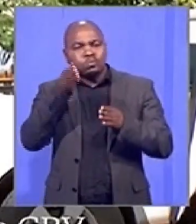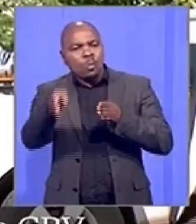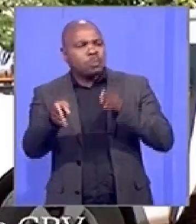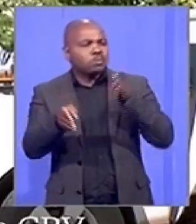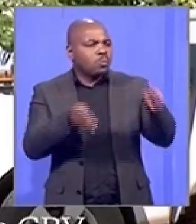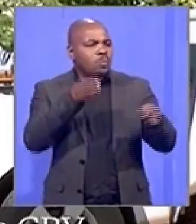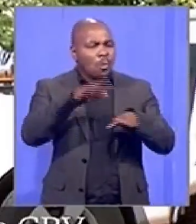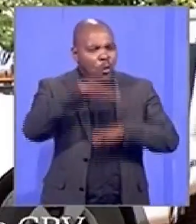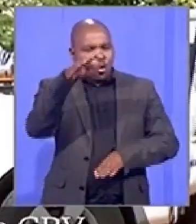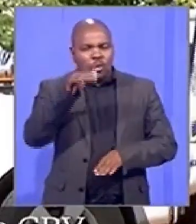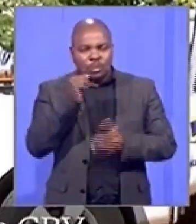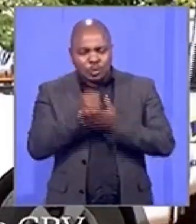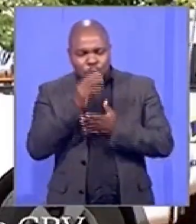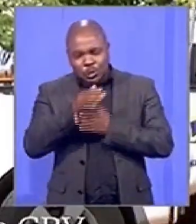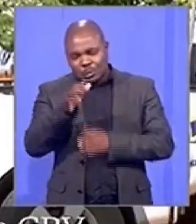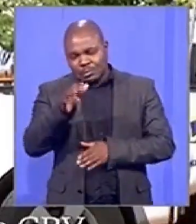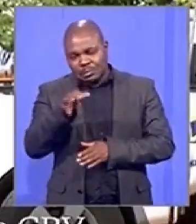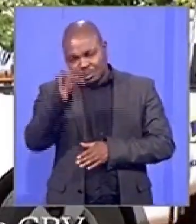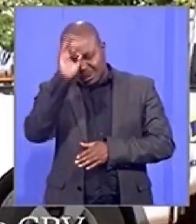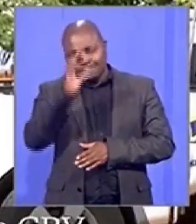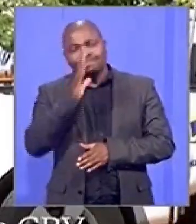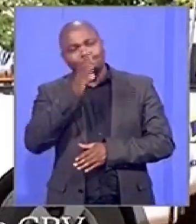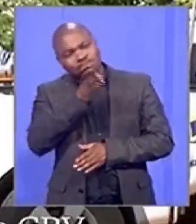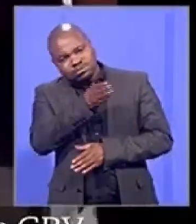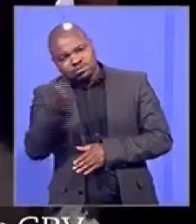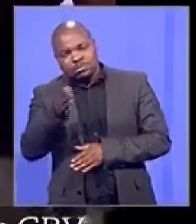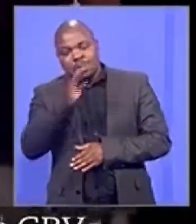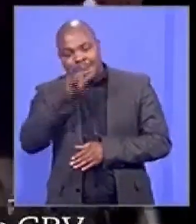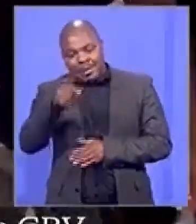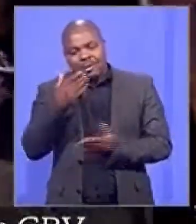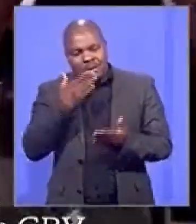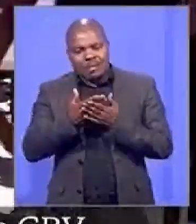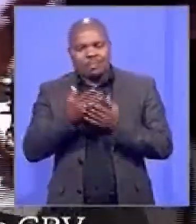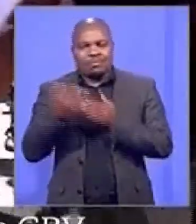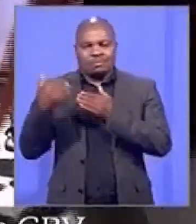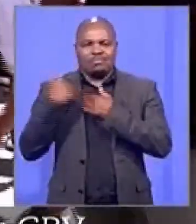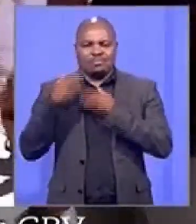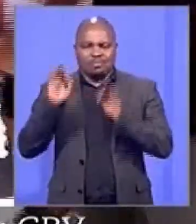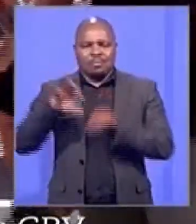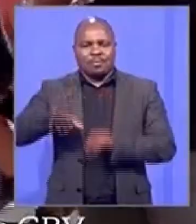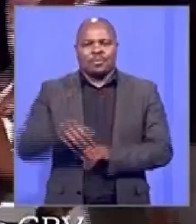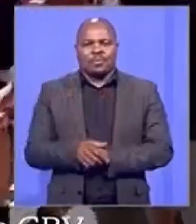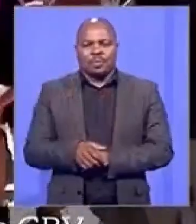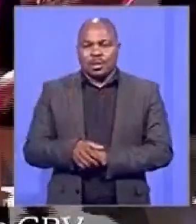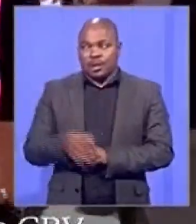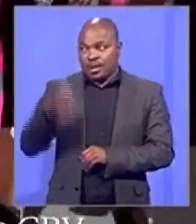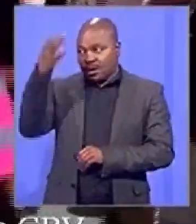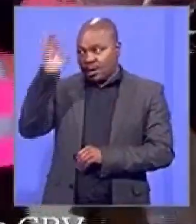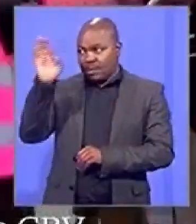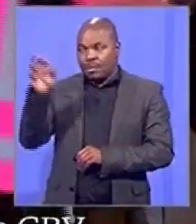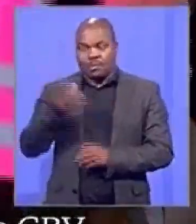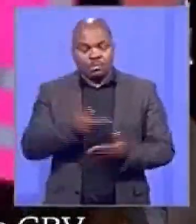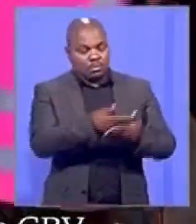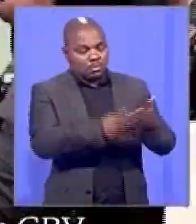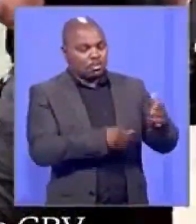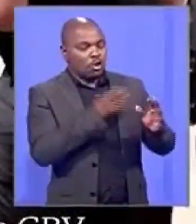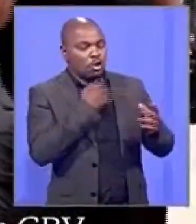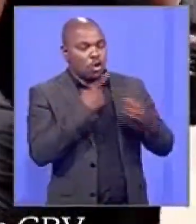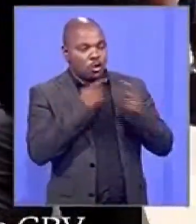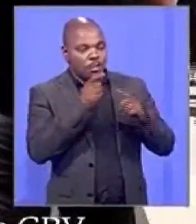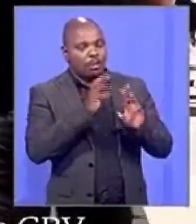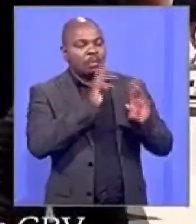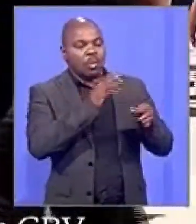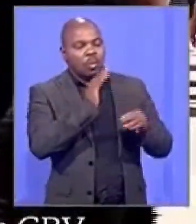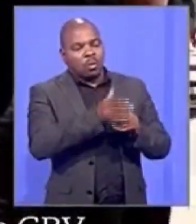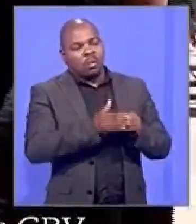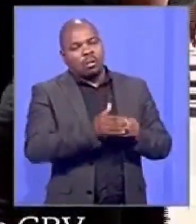sure that they are visible, it will definitely be a safe province. Mmuso o lebeletse ho arabela lengolong lena la ditletlebo nakong ya